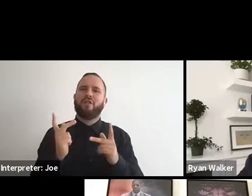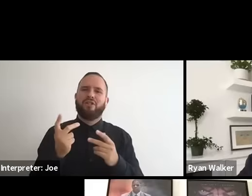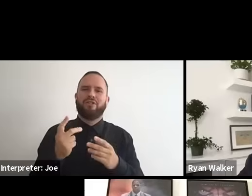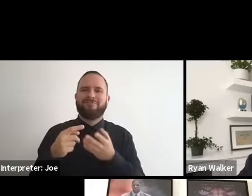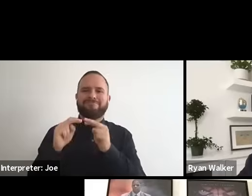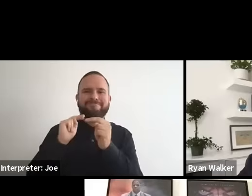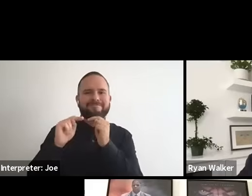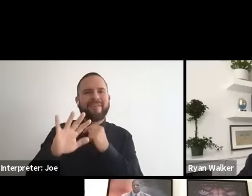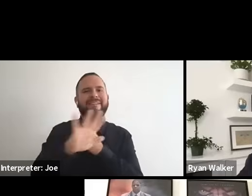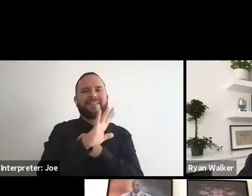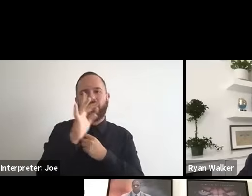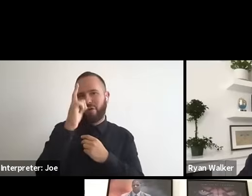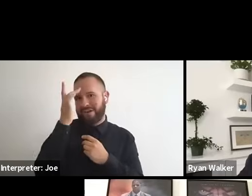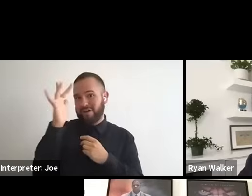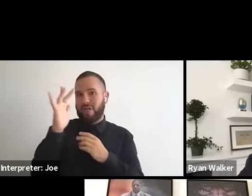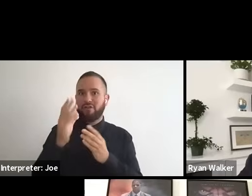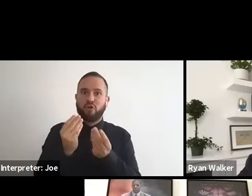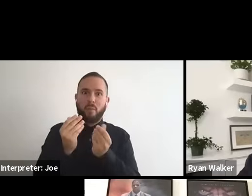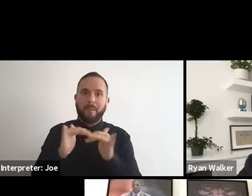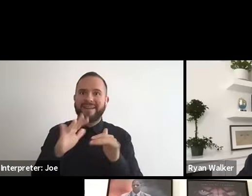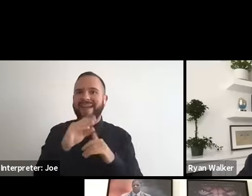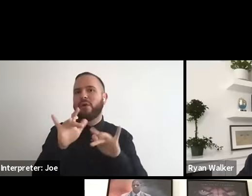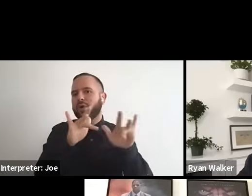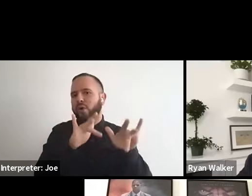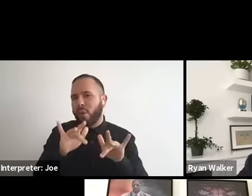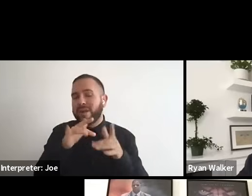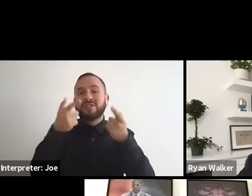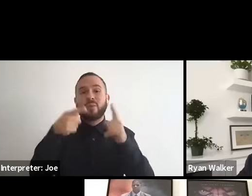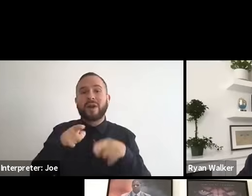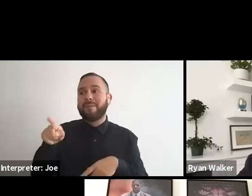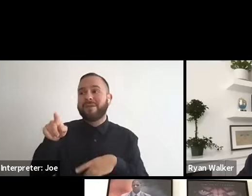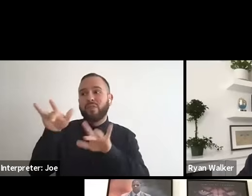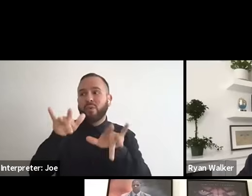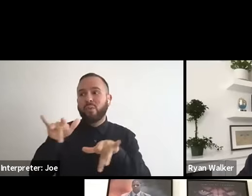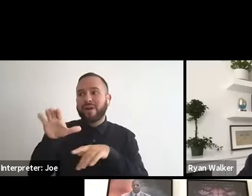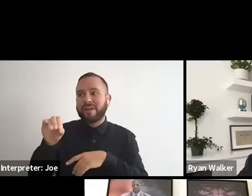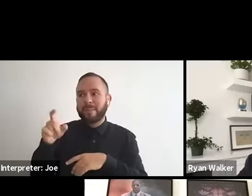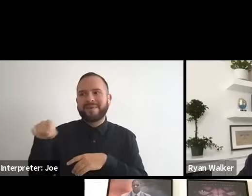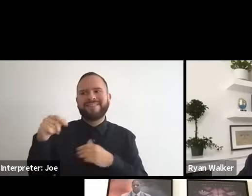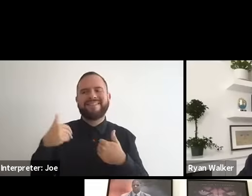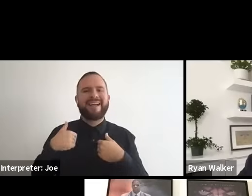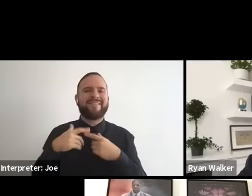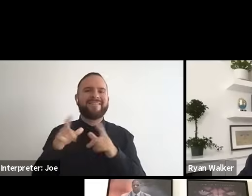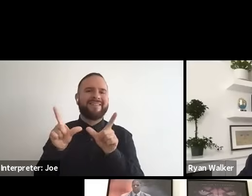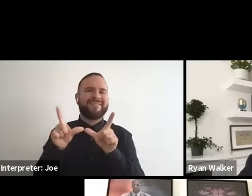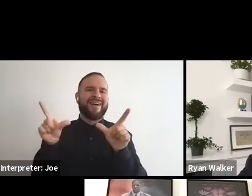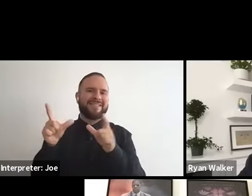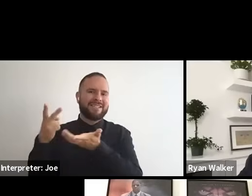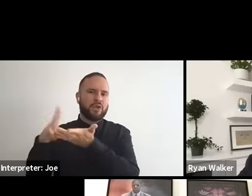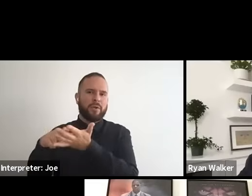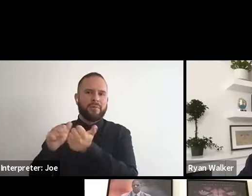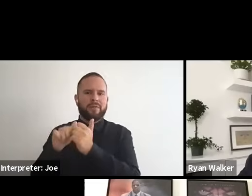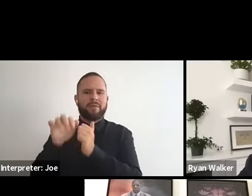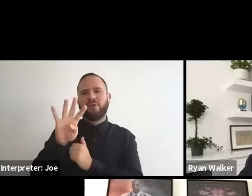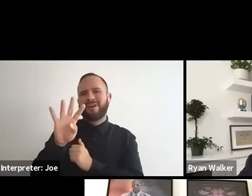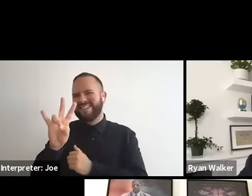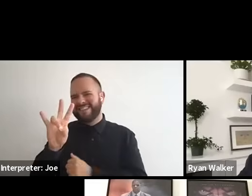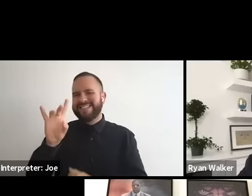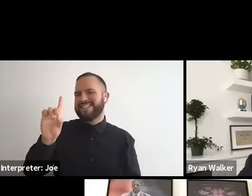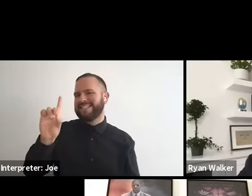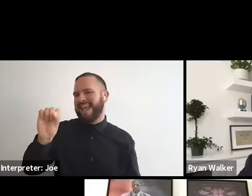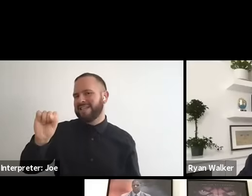Okay. So those record companies have, license agreements with the 47 DSPs